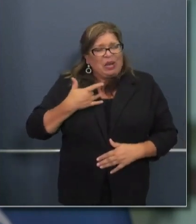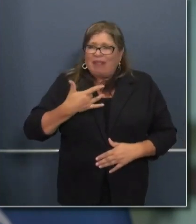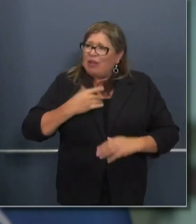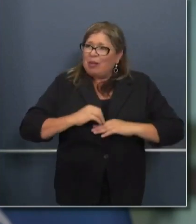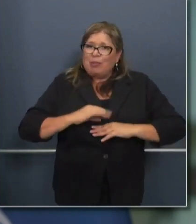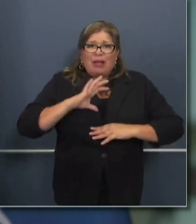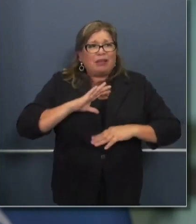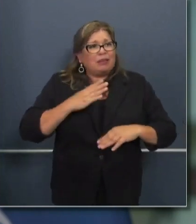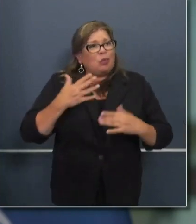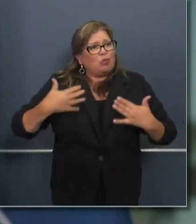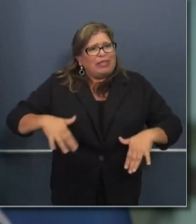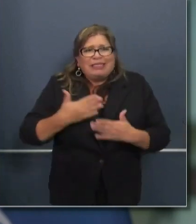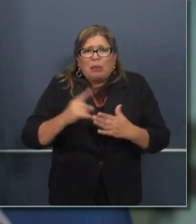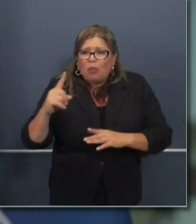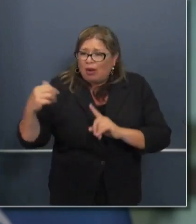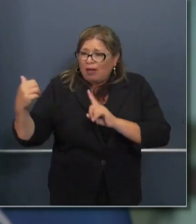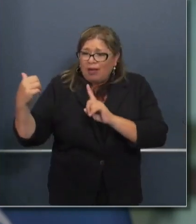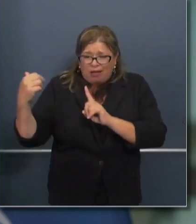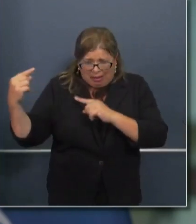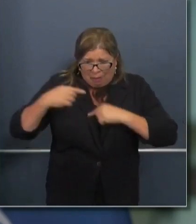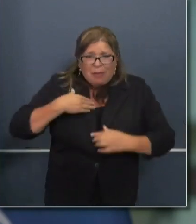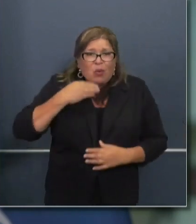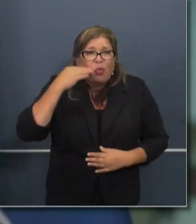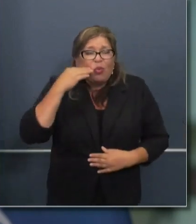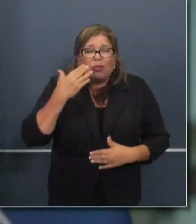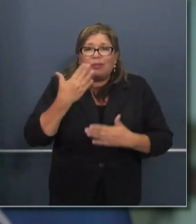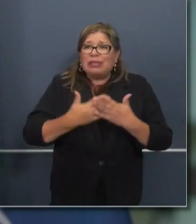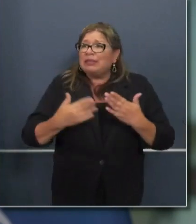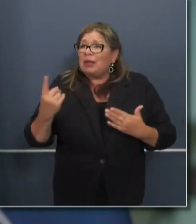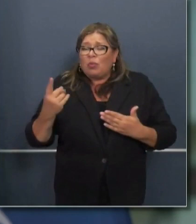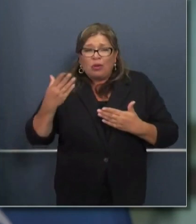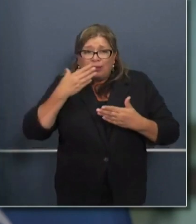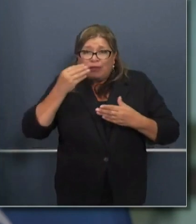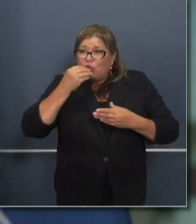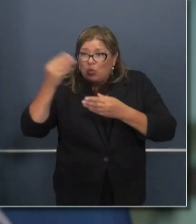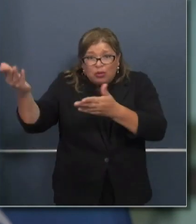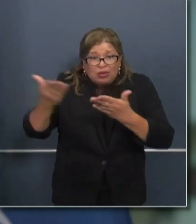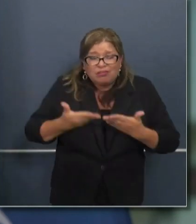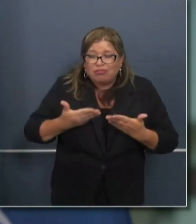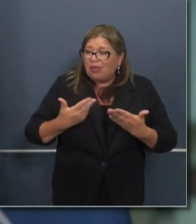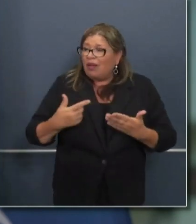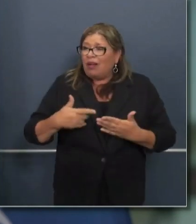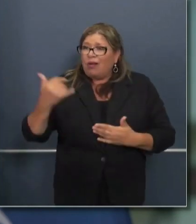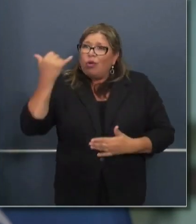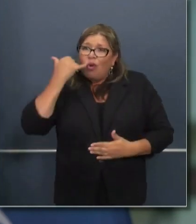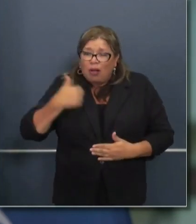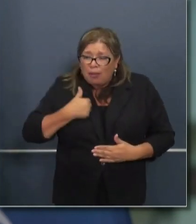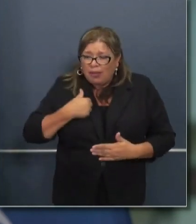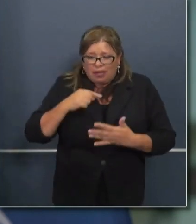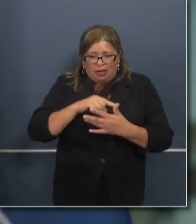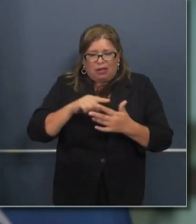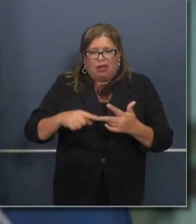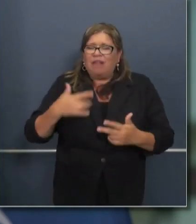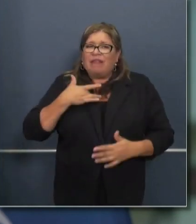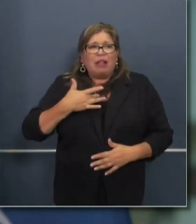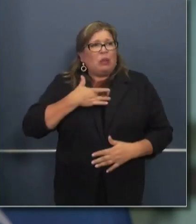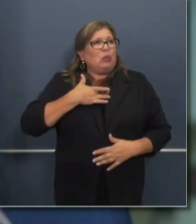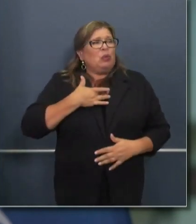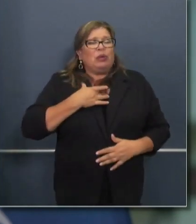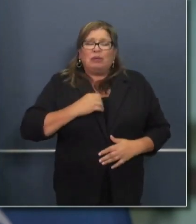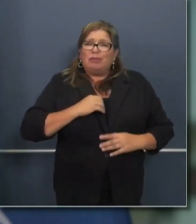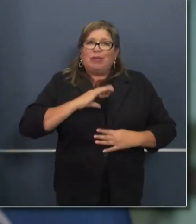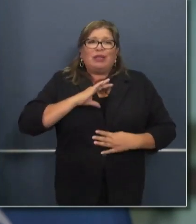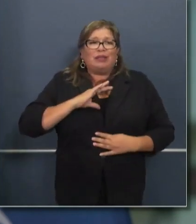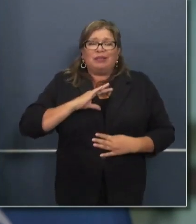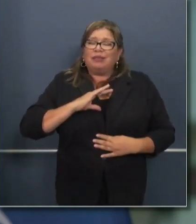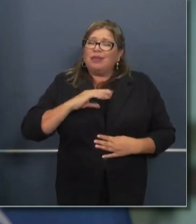call, the fact that someone knocked on the door, the fact that someone delivered that meal has been as impactful in some cases, based upon